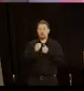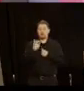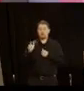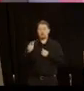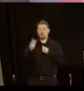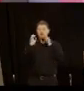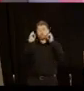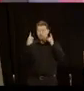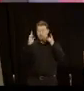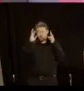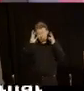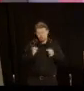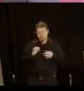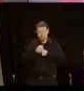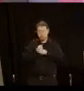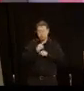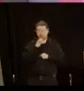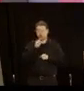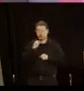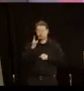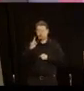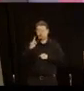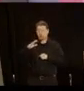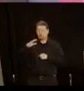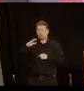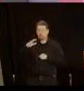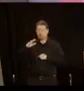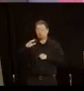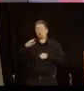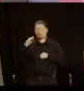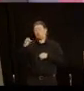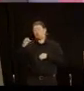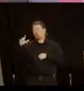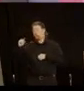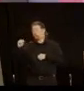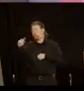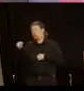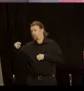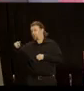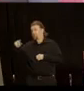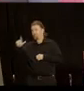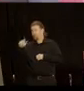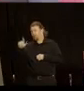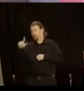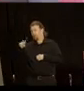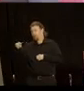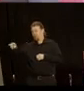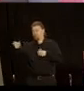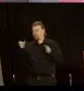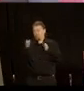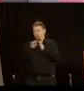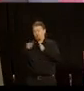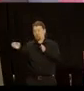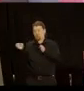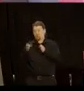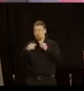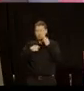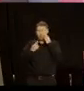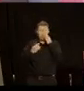level, 18 to 22-year-old level at our schools. And so I'm going to continue to work, but I will tell you that